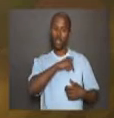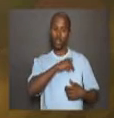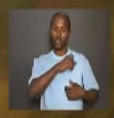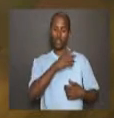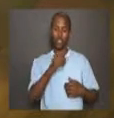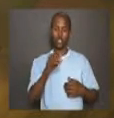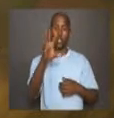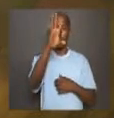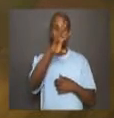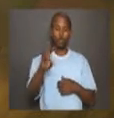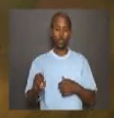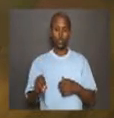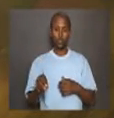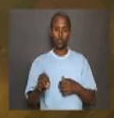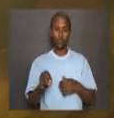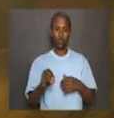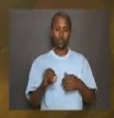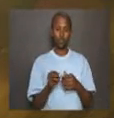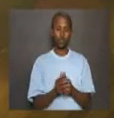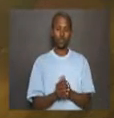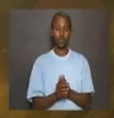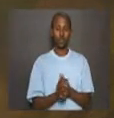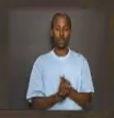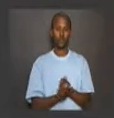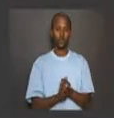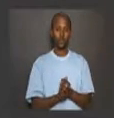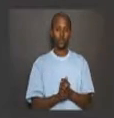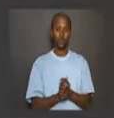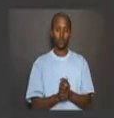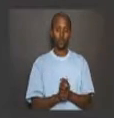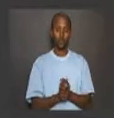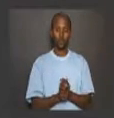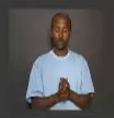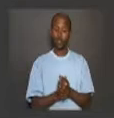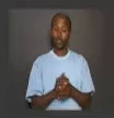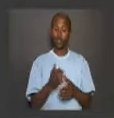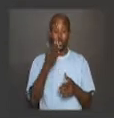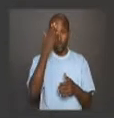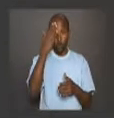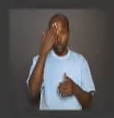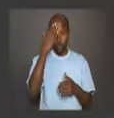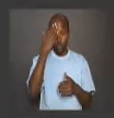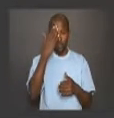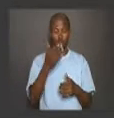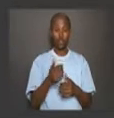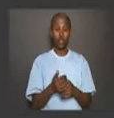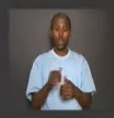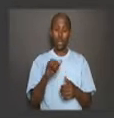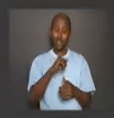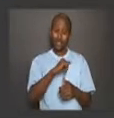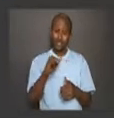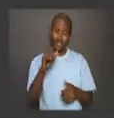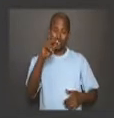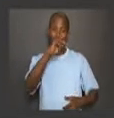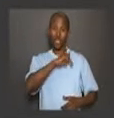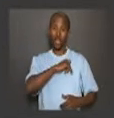a commission on top of the salary. This is known as